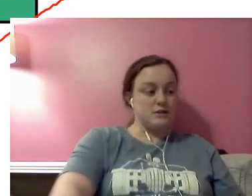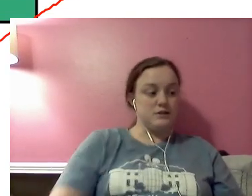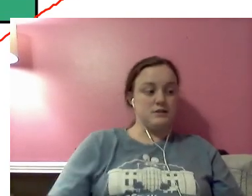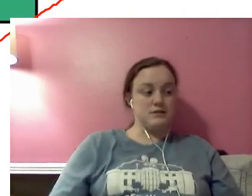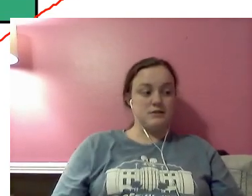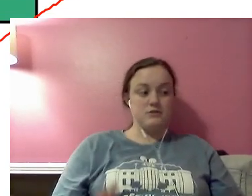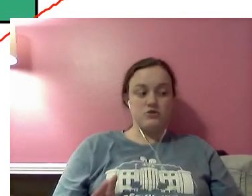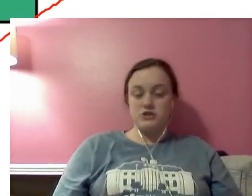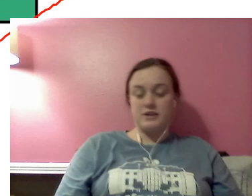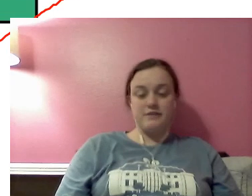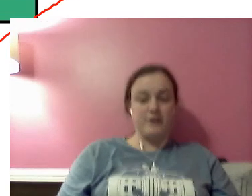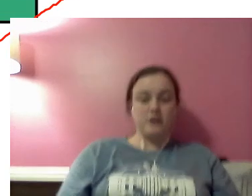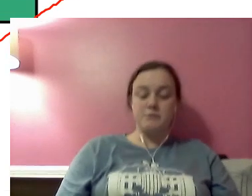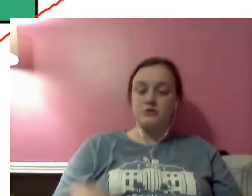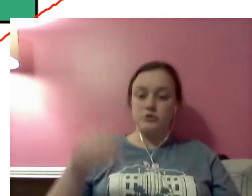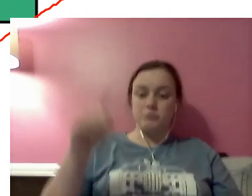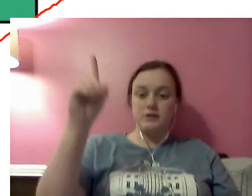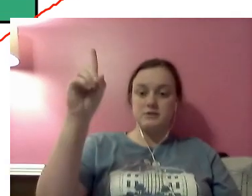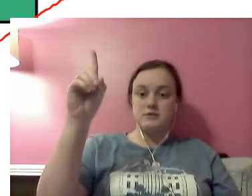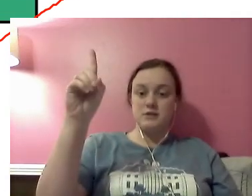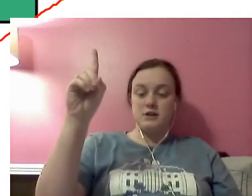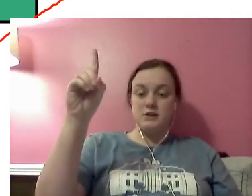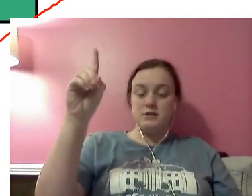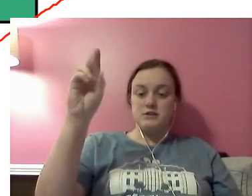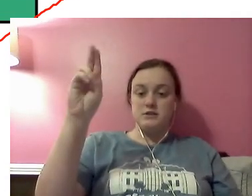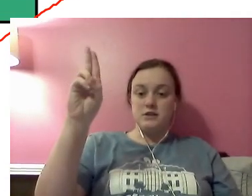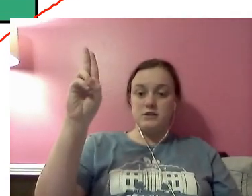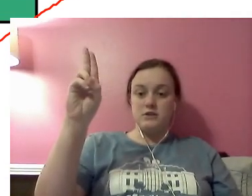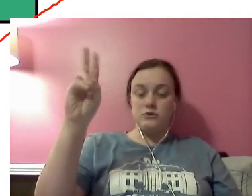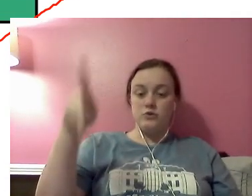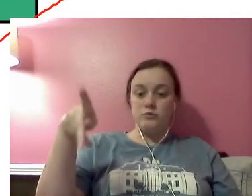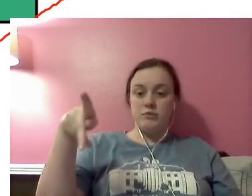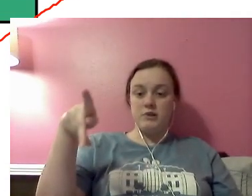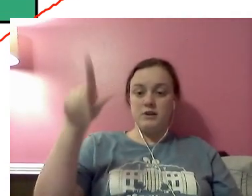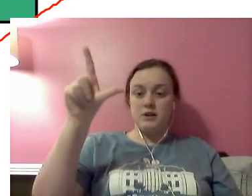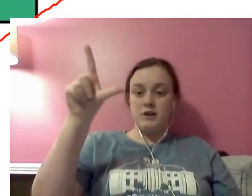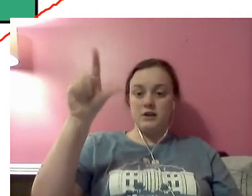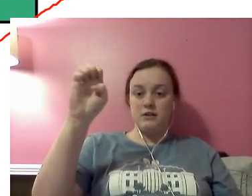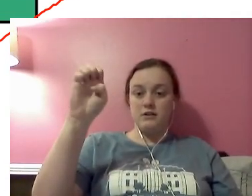duplex is, you're just going to finger spell duplex.